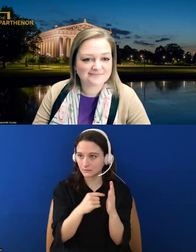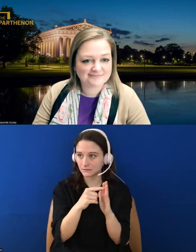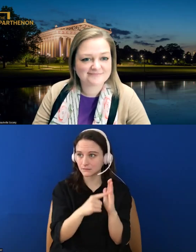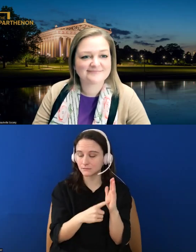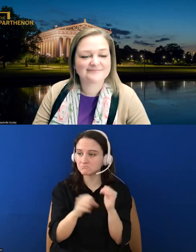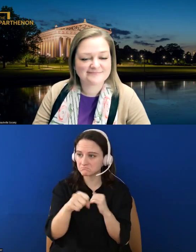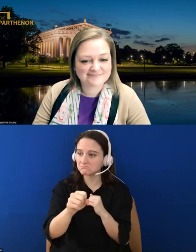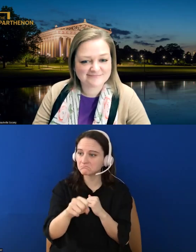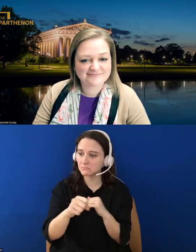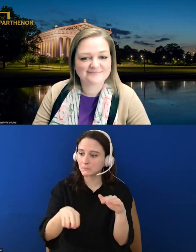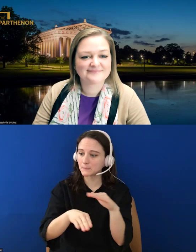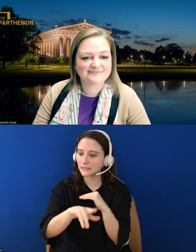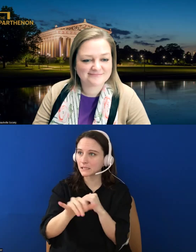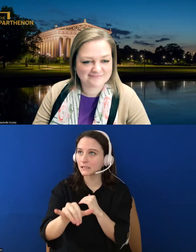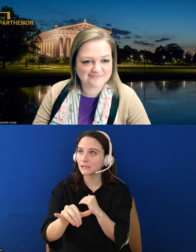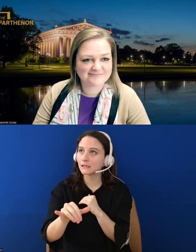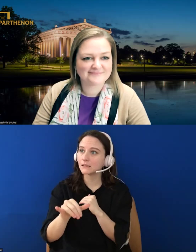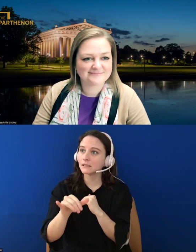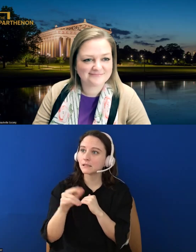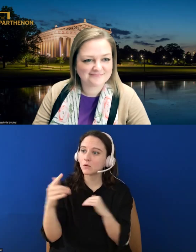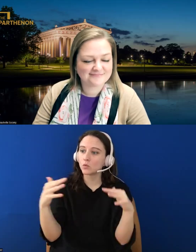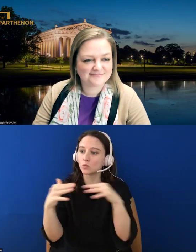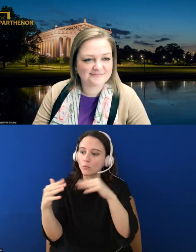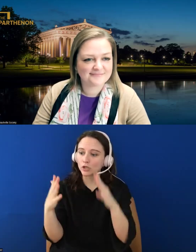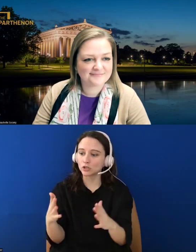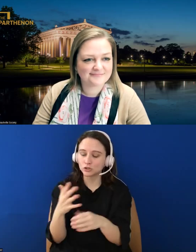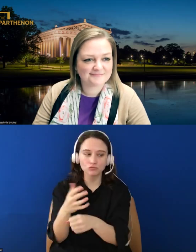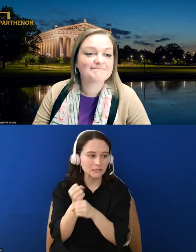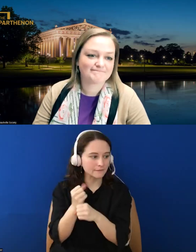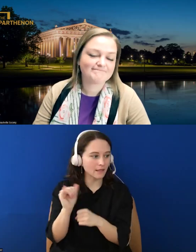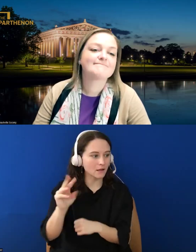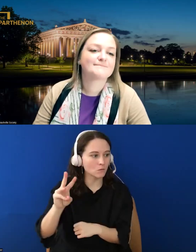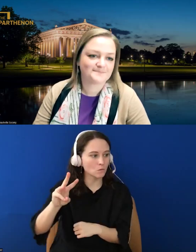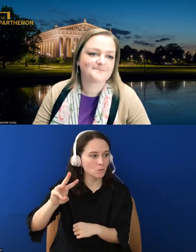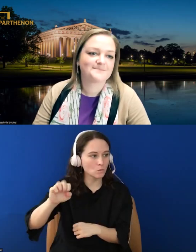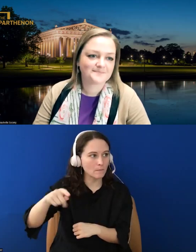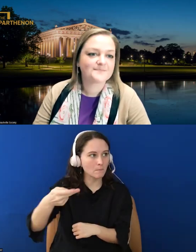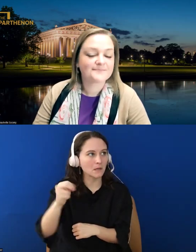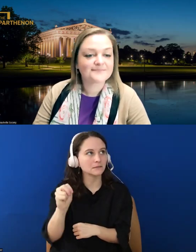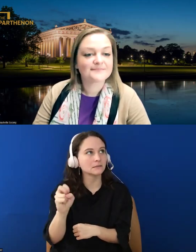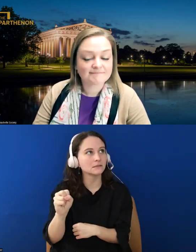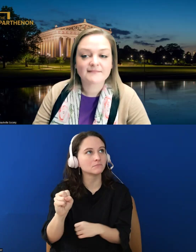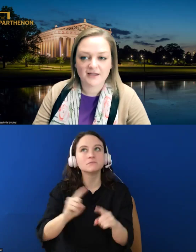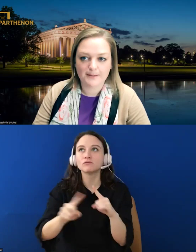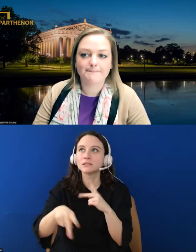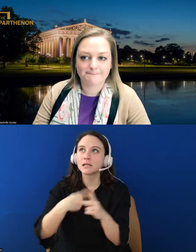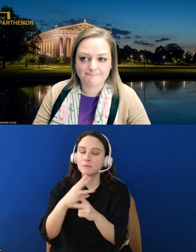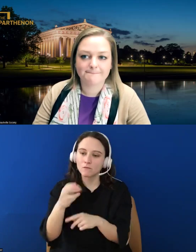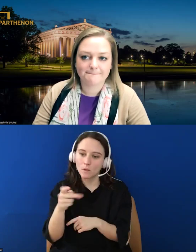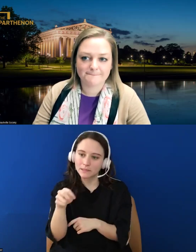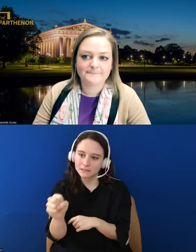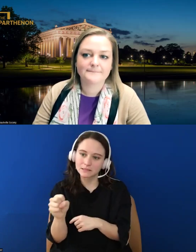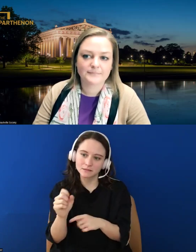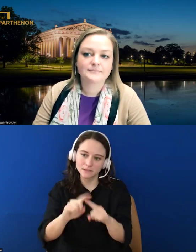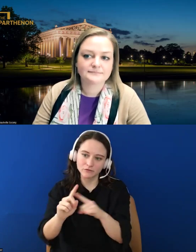yes, basically warriors receive like weapons, different types of weapons as symbols of